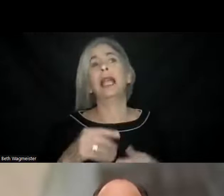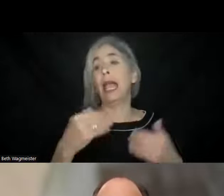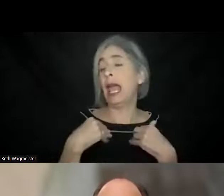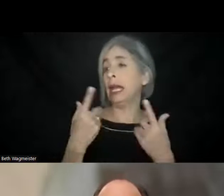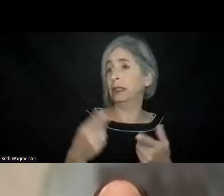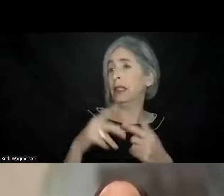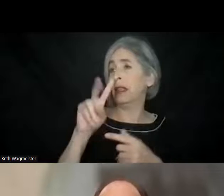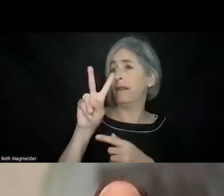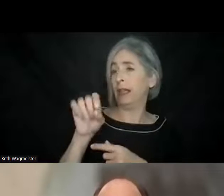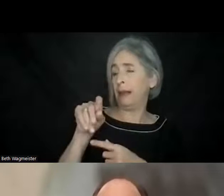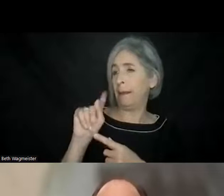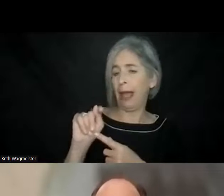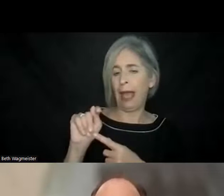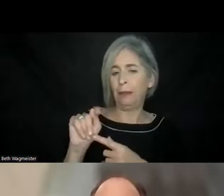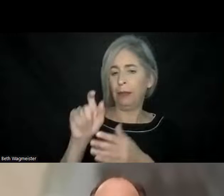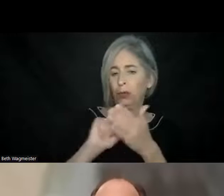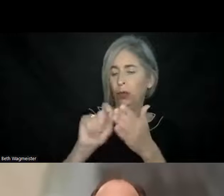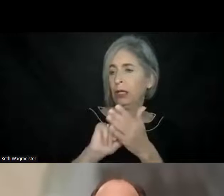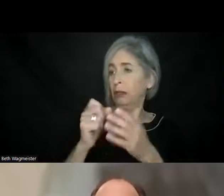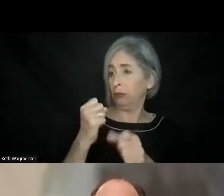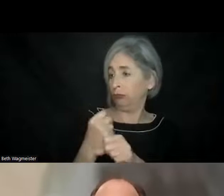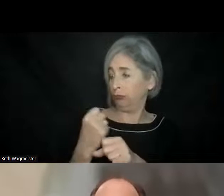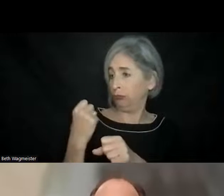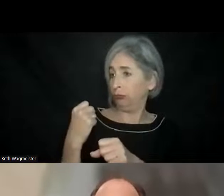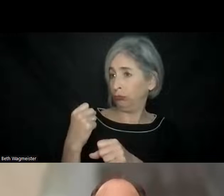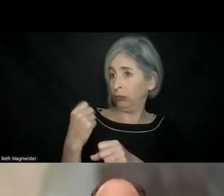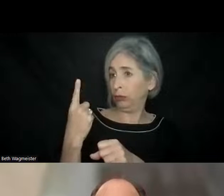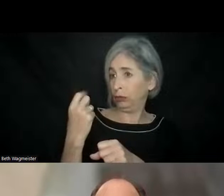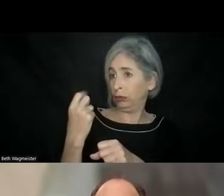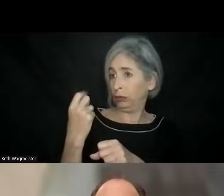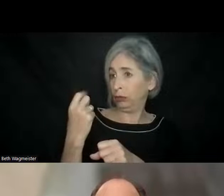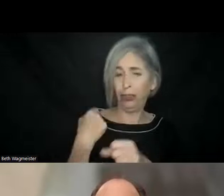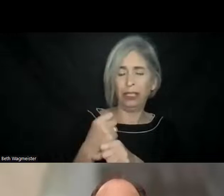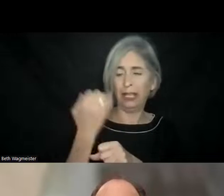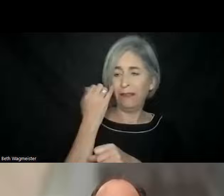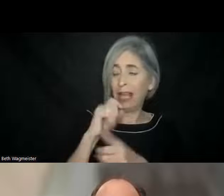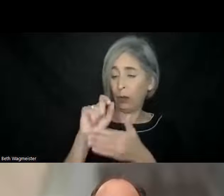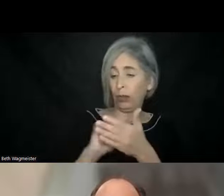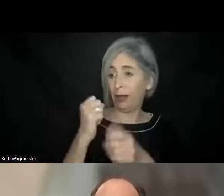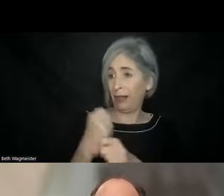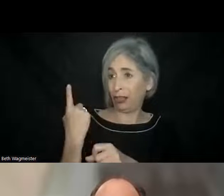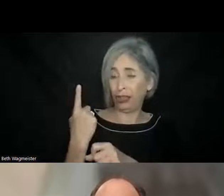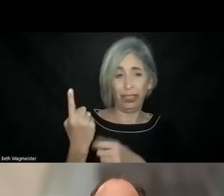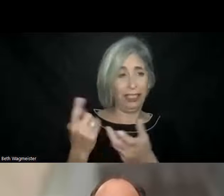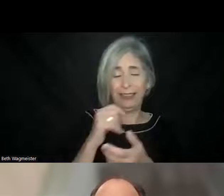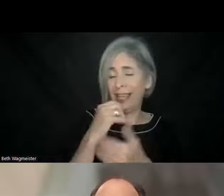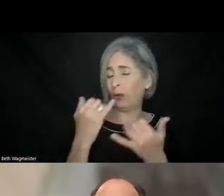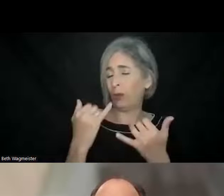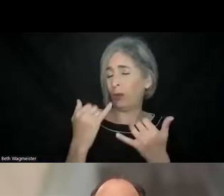Has the VPAT been written in the last 2 years? Because if it's not, you know, at least if it's not written in the last year, it's probably not